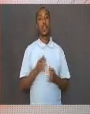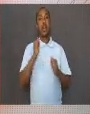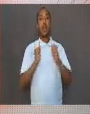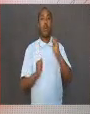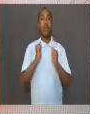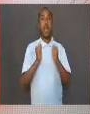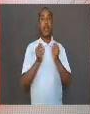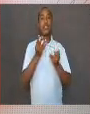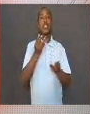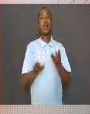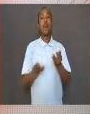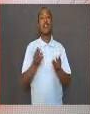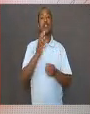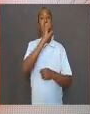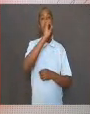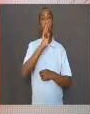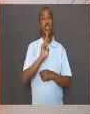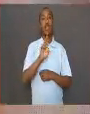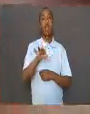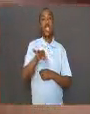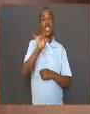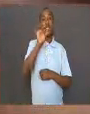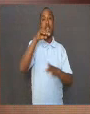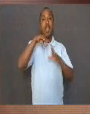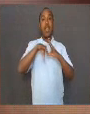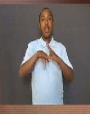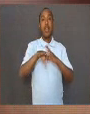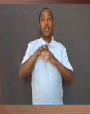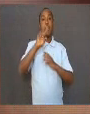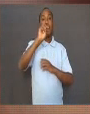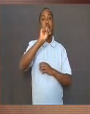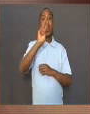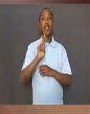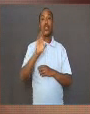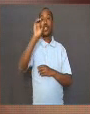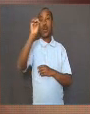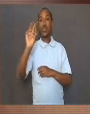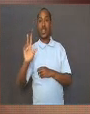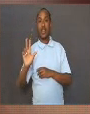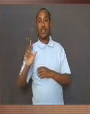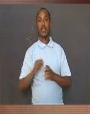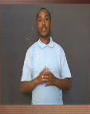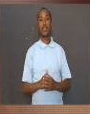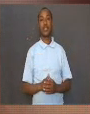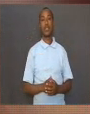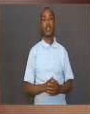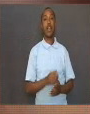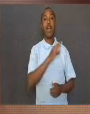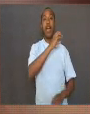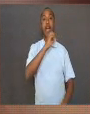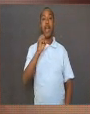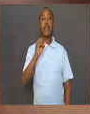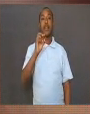Compare the mass of oxygen present in dinitrogen trioxide,